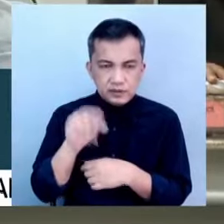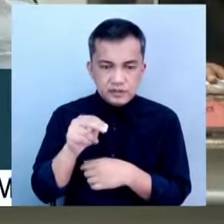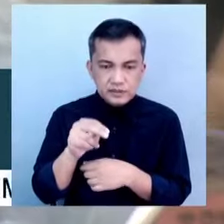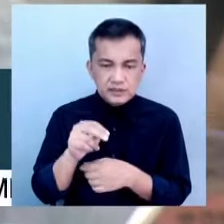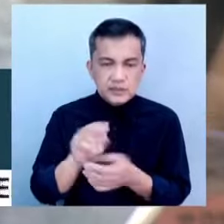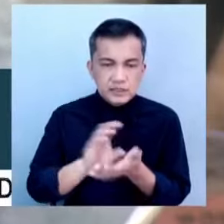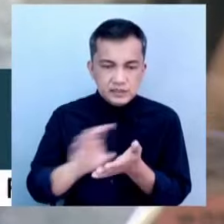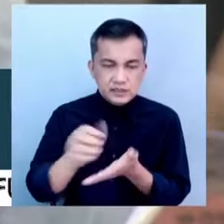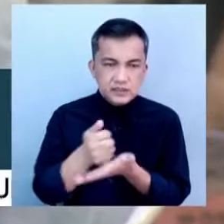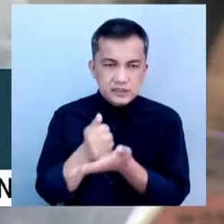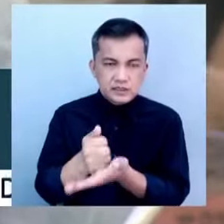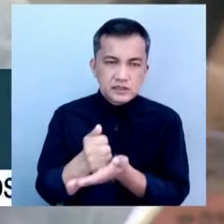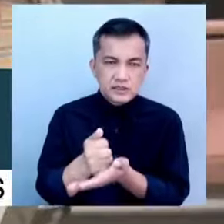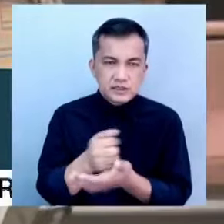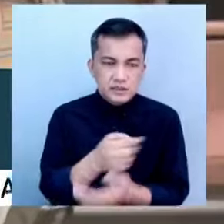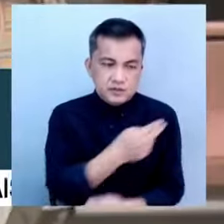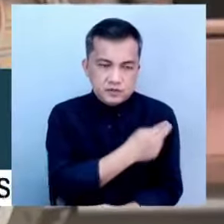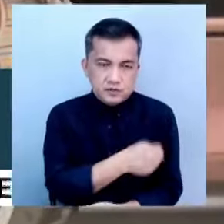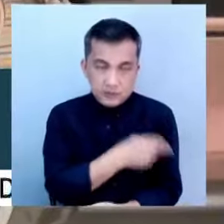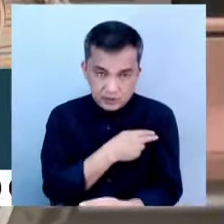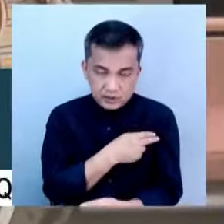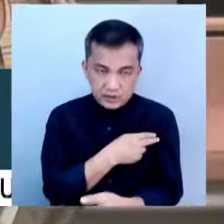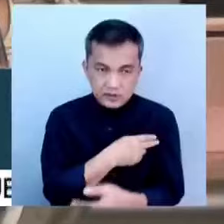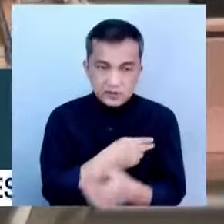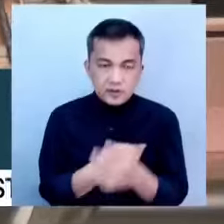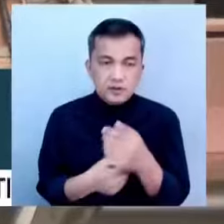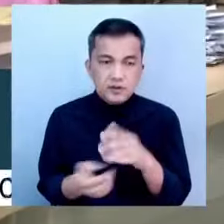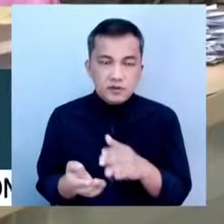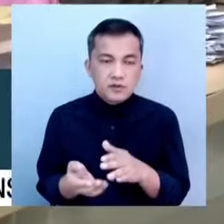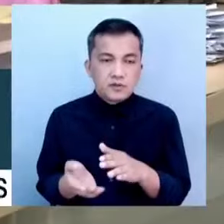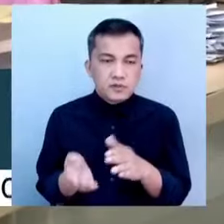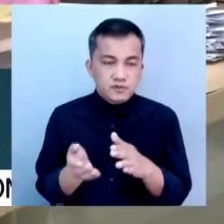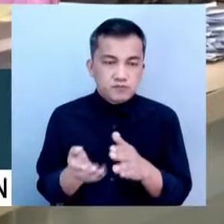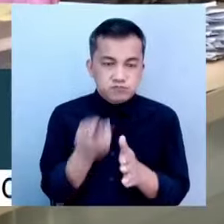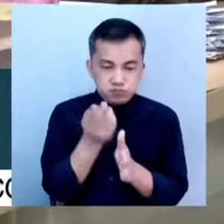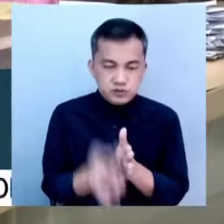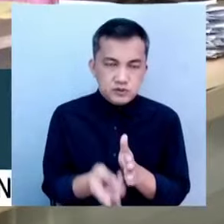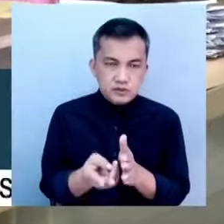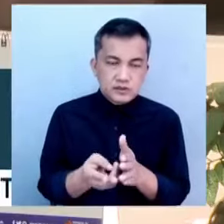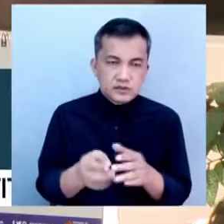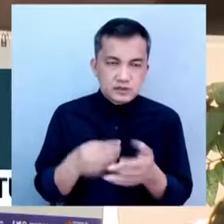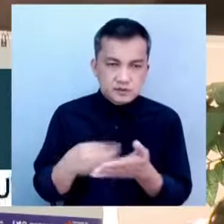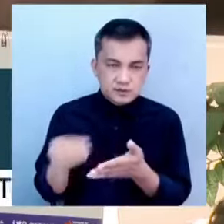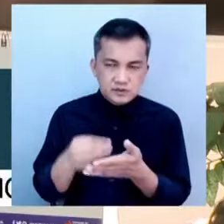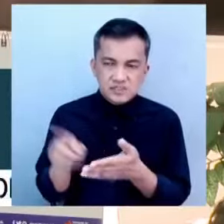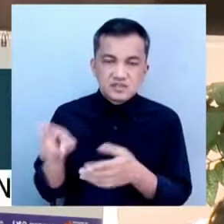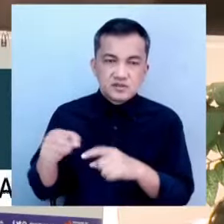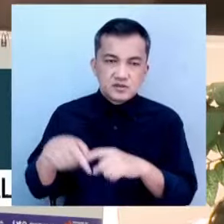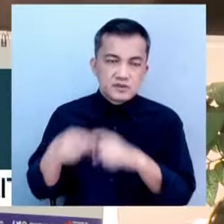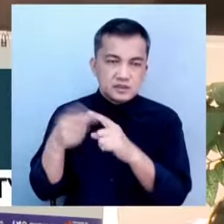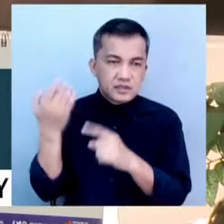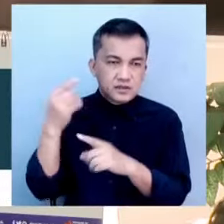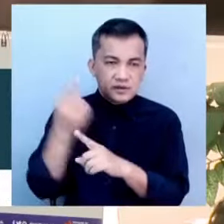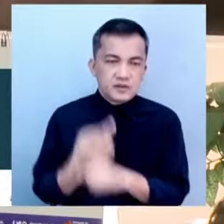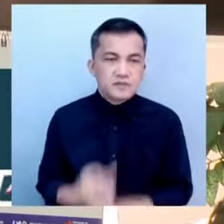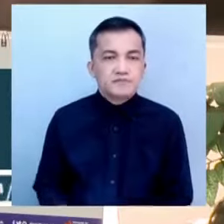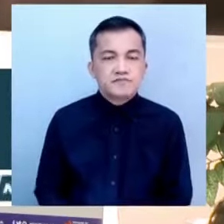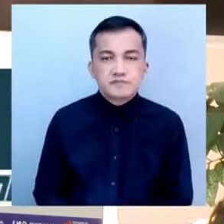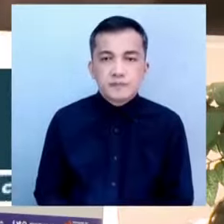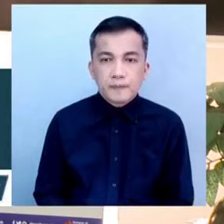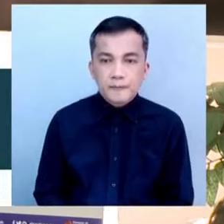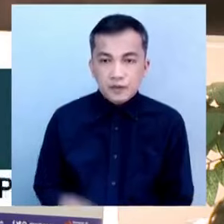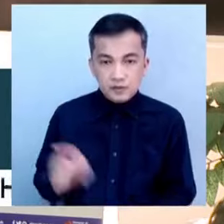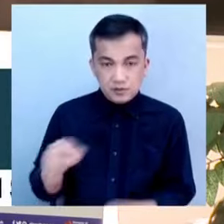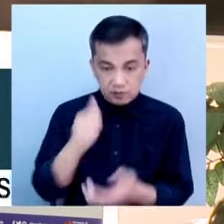medical and funeral expenses. This service was suspended last month. This is to confirm doon sa mga requirements